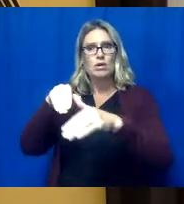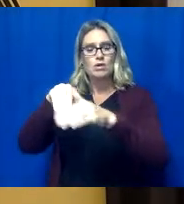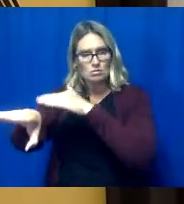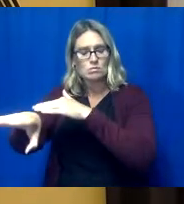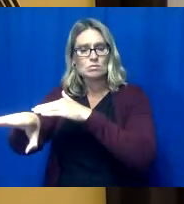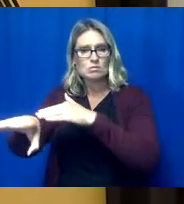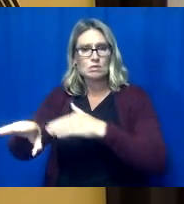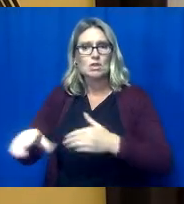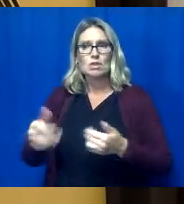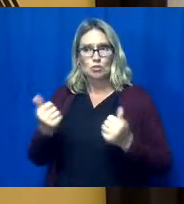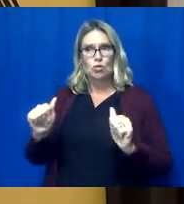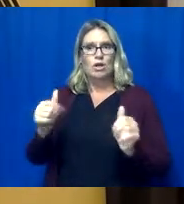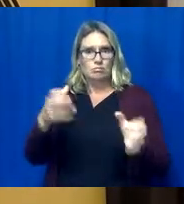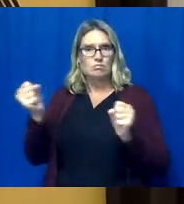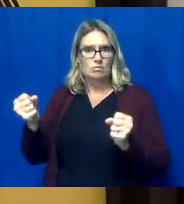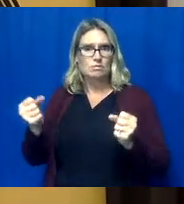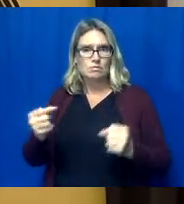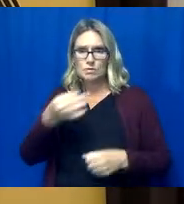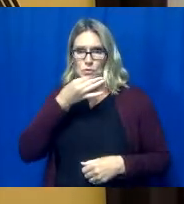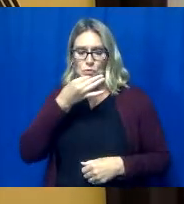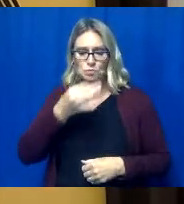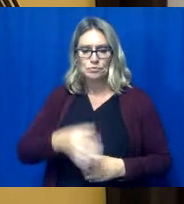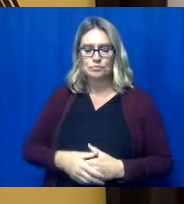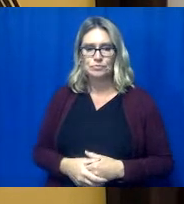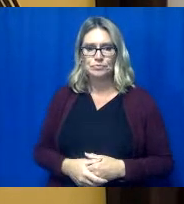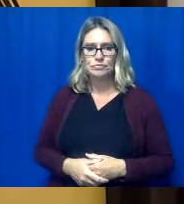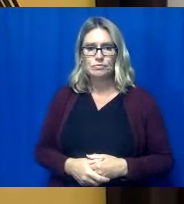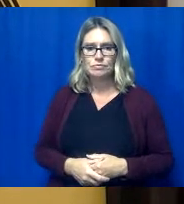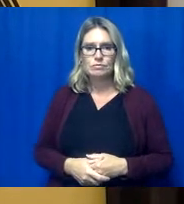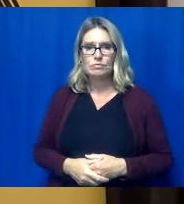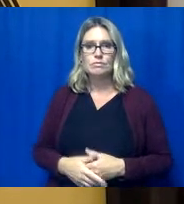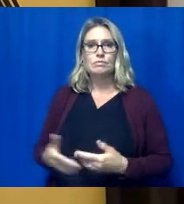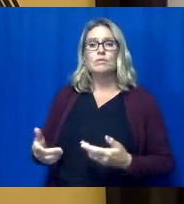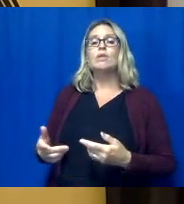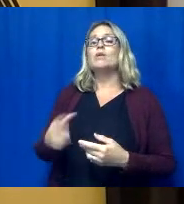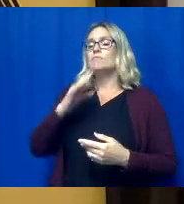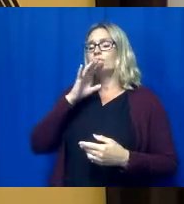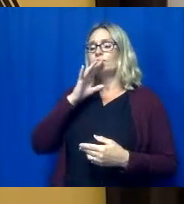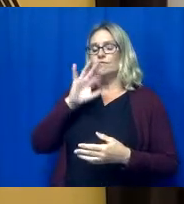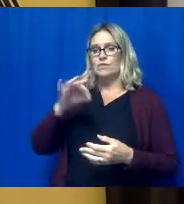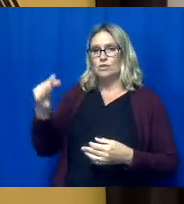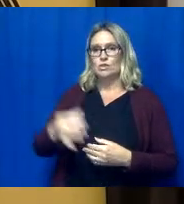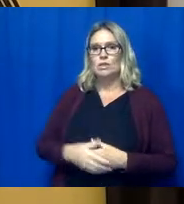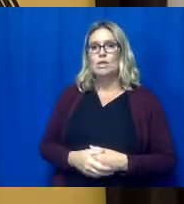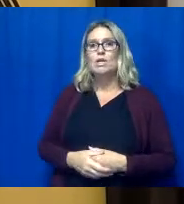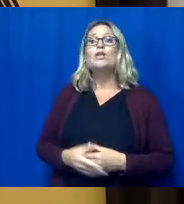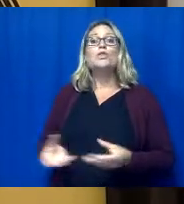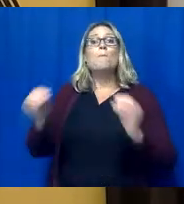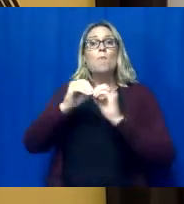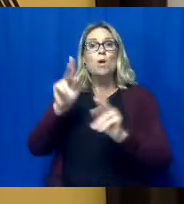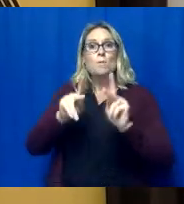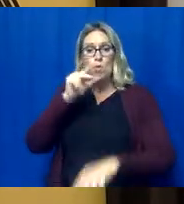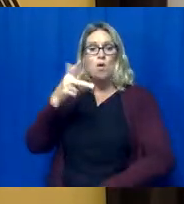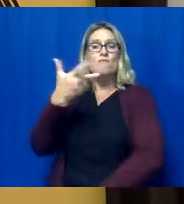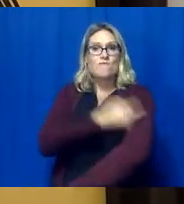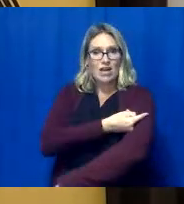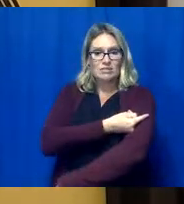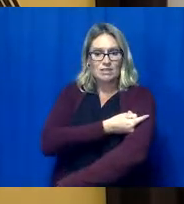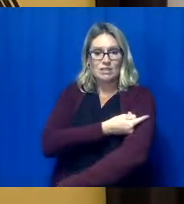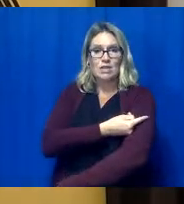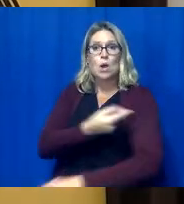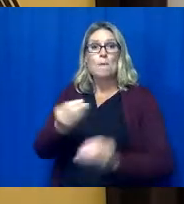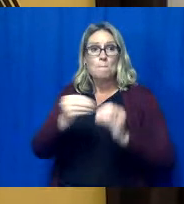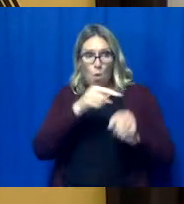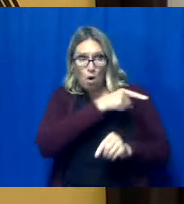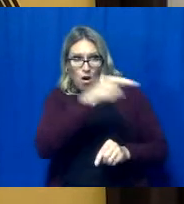gens vaccinés est élevé, The greater the number of people who are vaccinated, better we increase our chances of